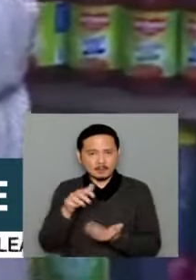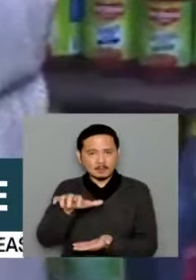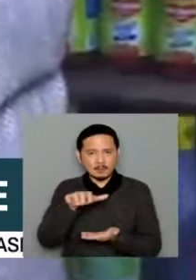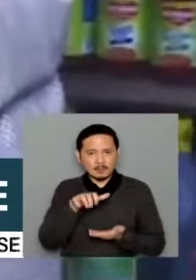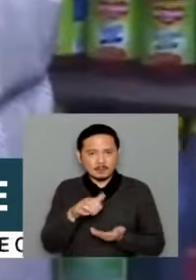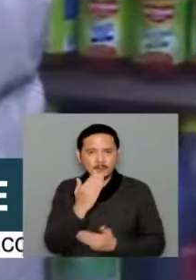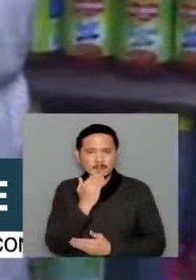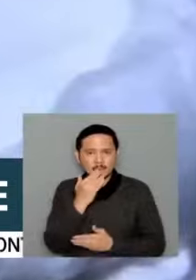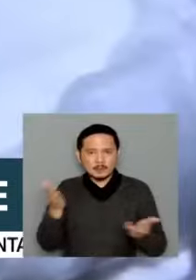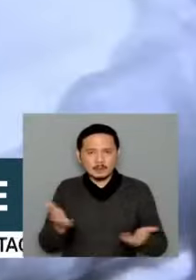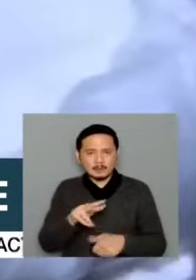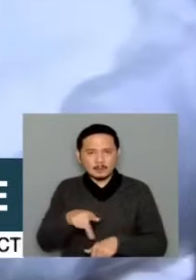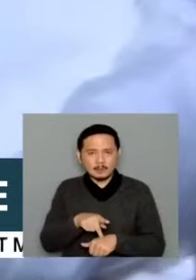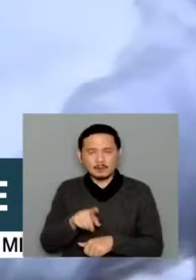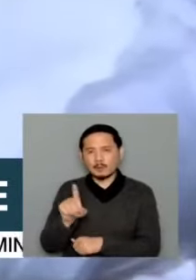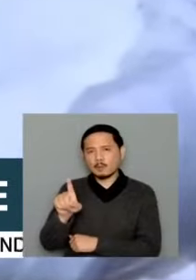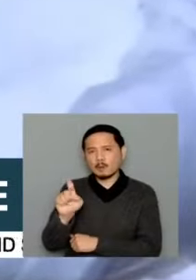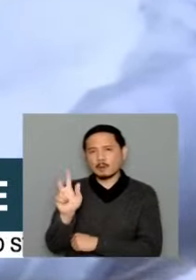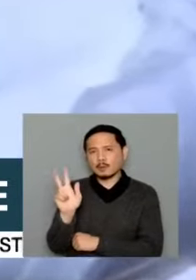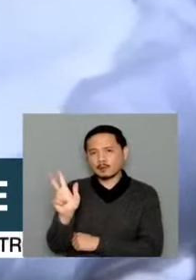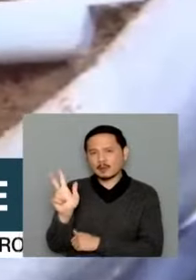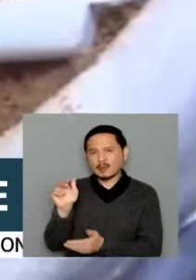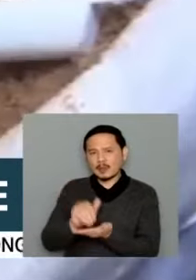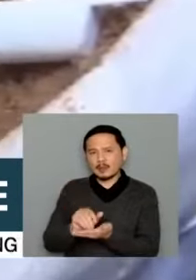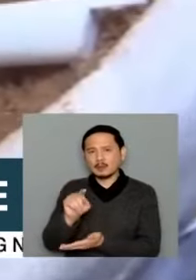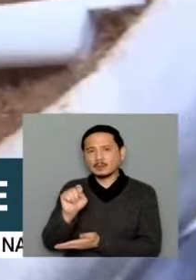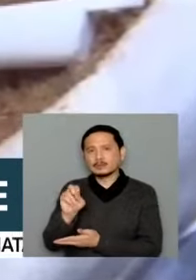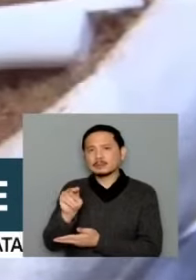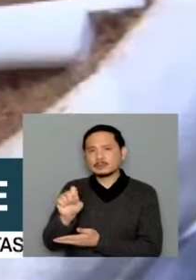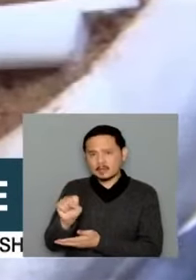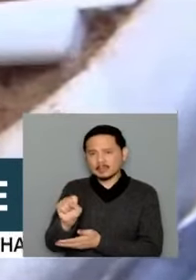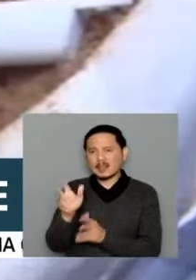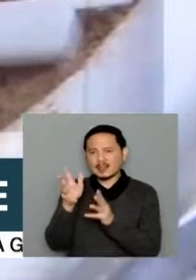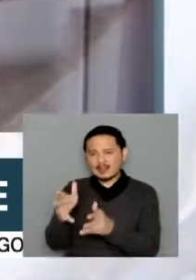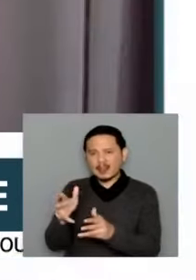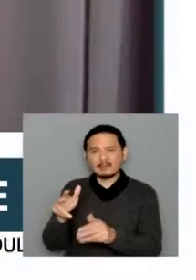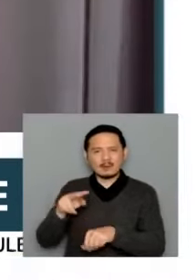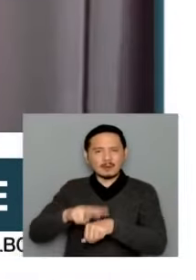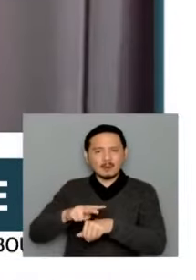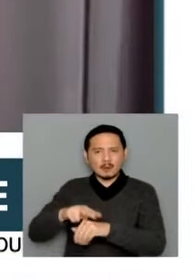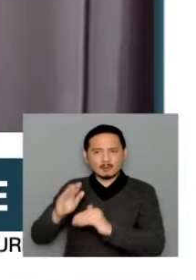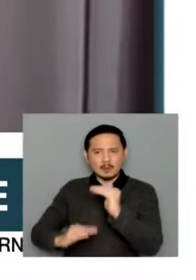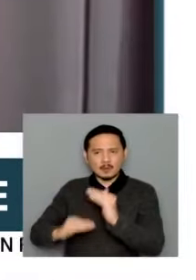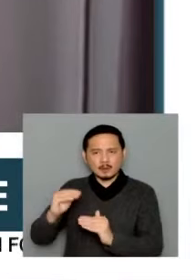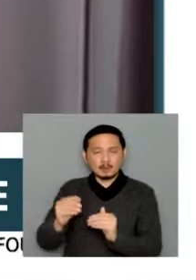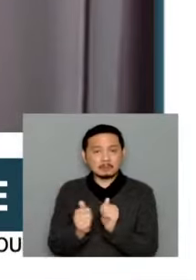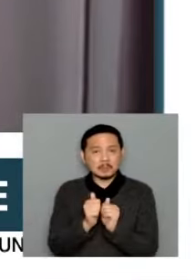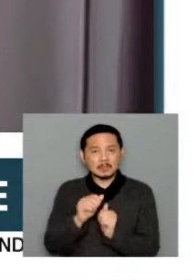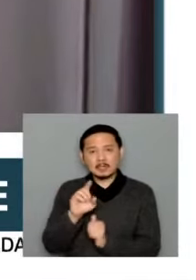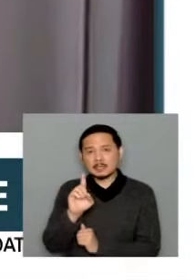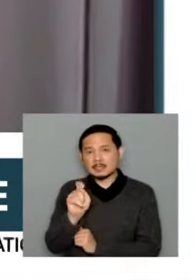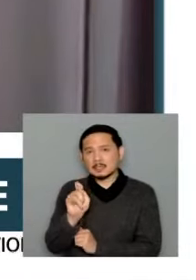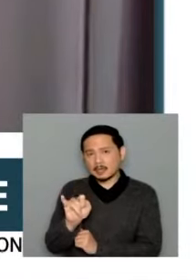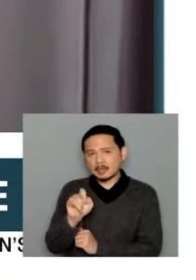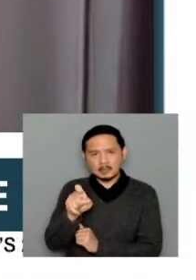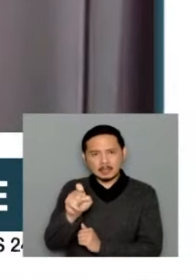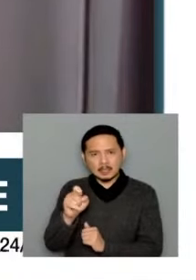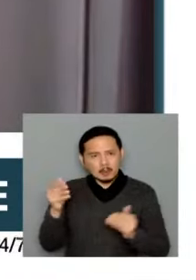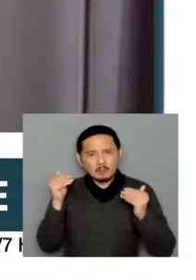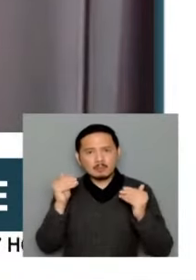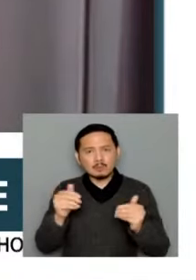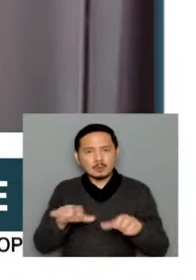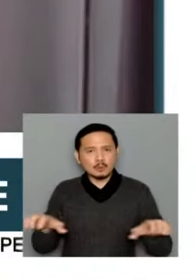130,000 plus is still in the bodegas, not withdrawn. DTI should step up to the plate and inspect all